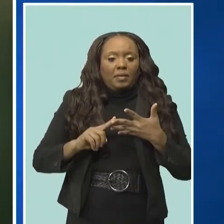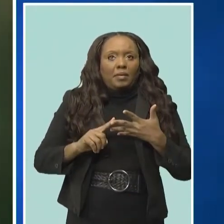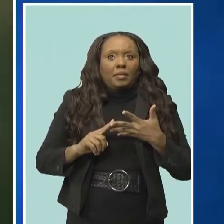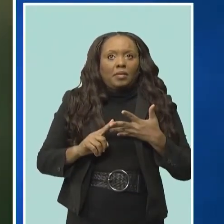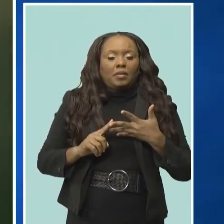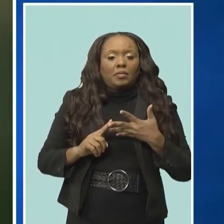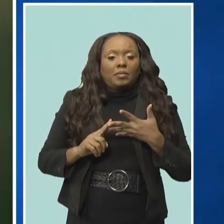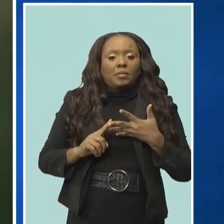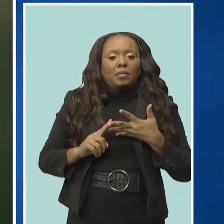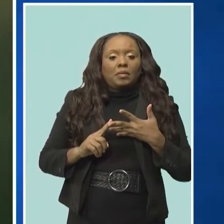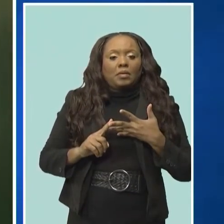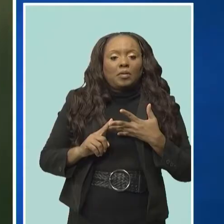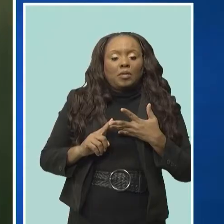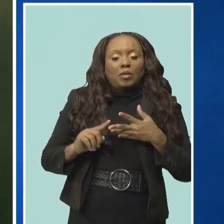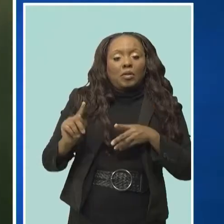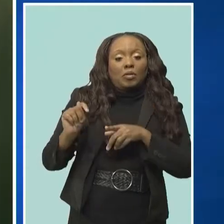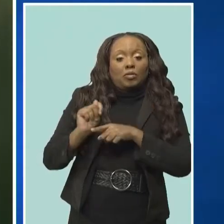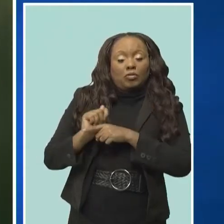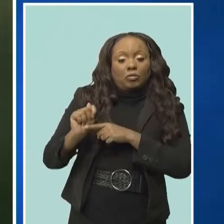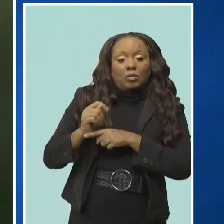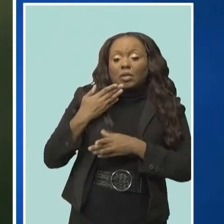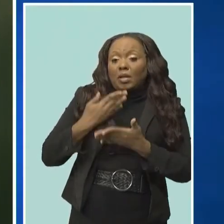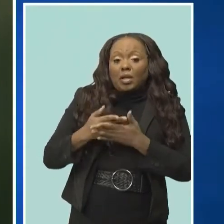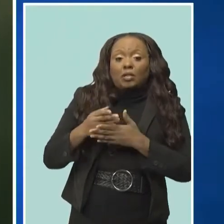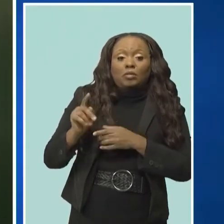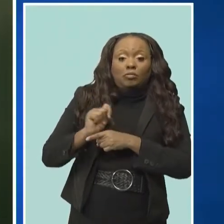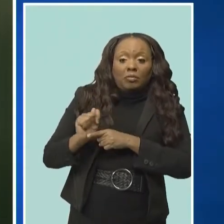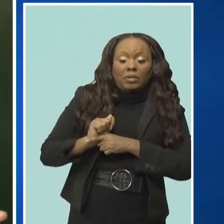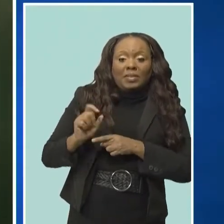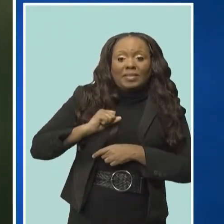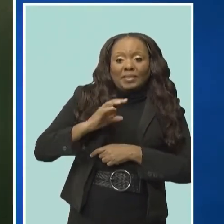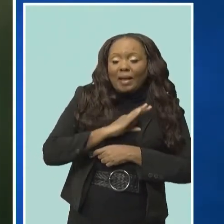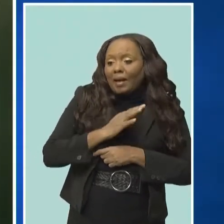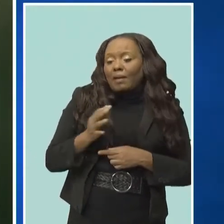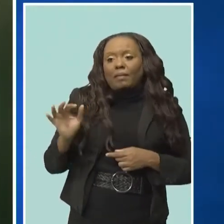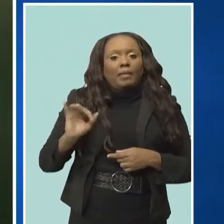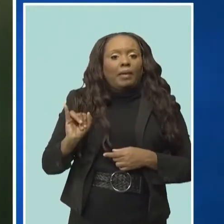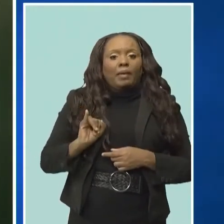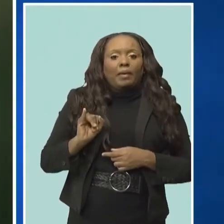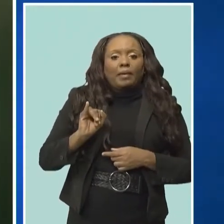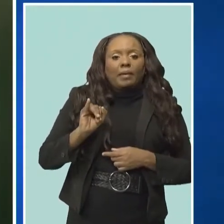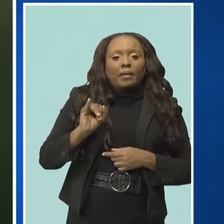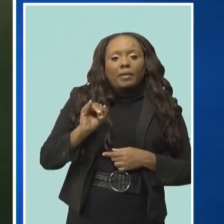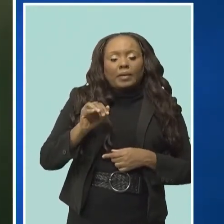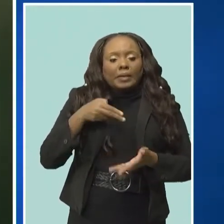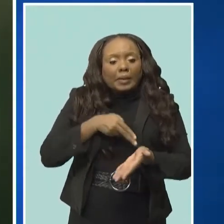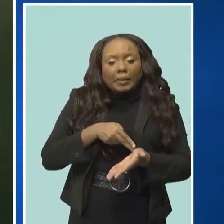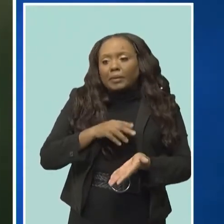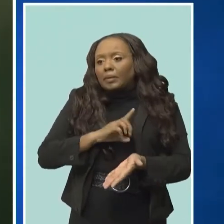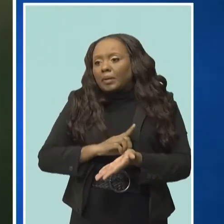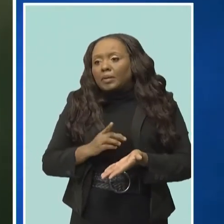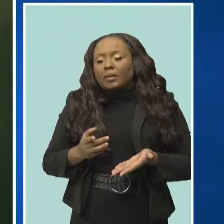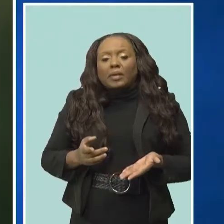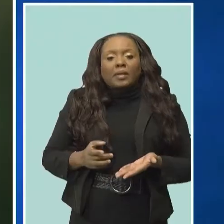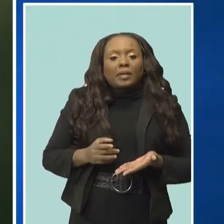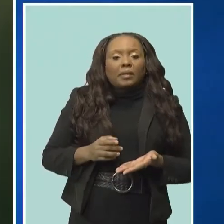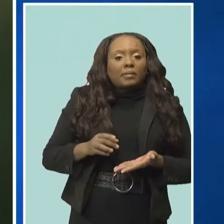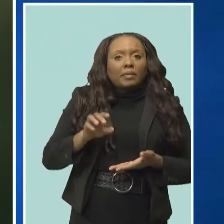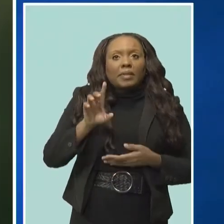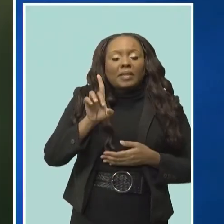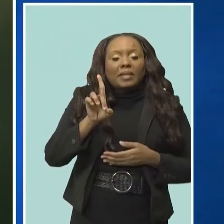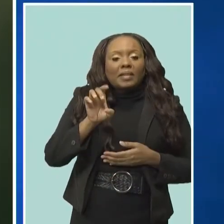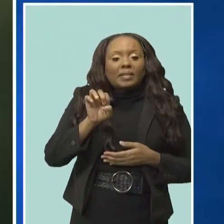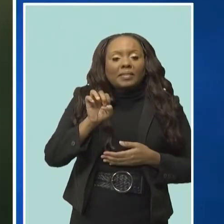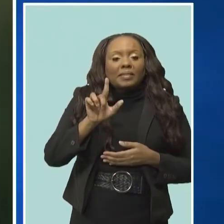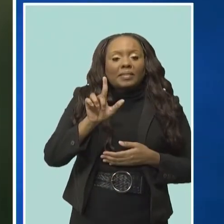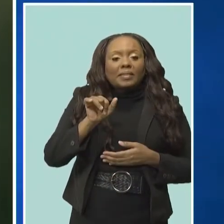personnel, so whether it's from the orderly and the delivery gentleman to the nurse and the doctor, everyone's focus